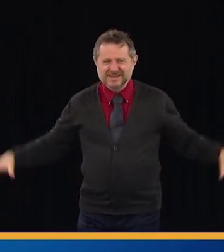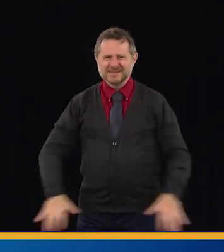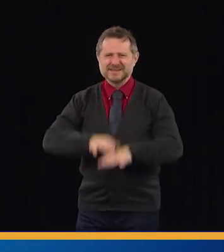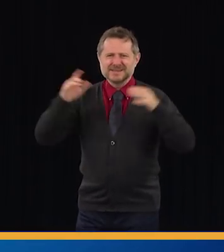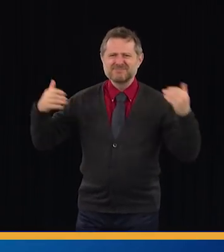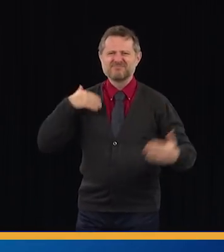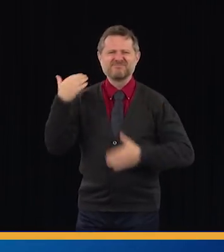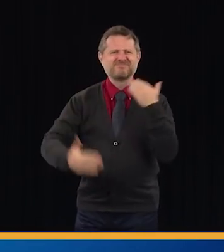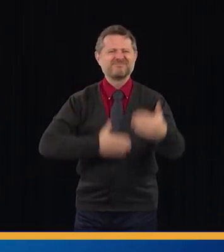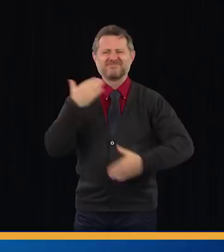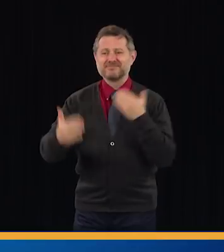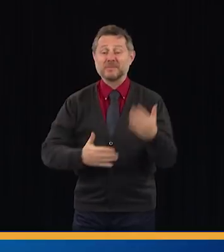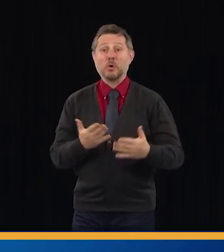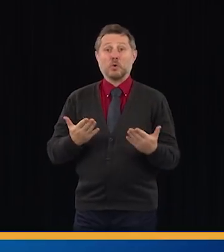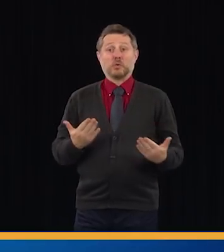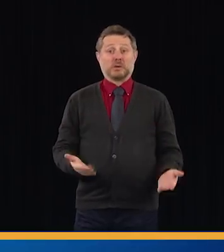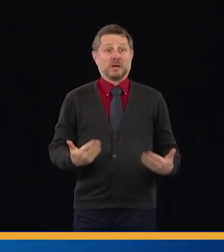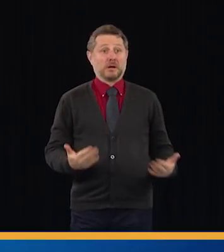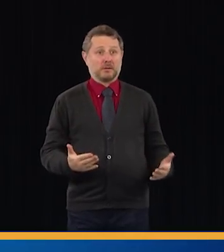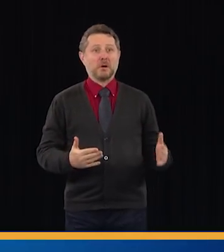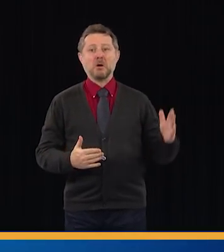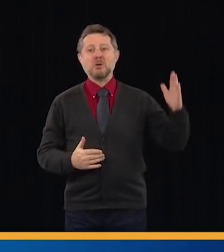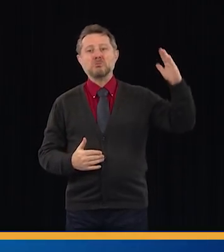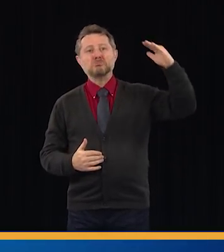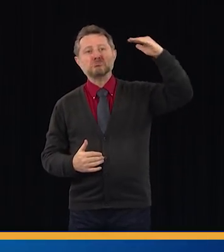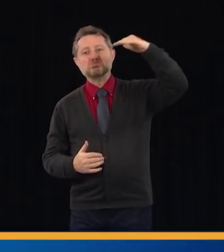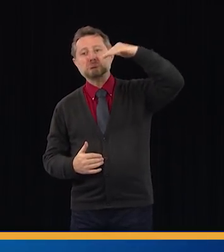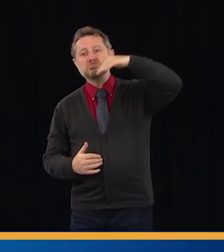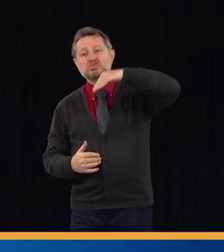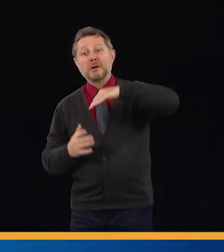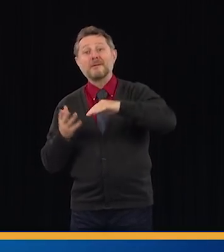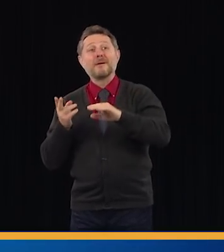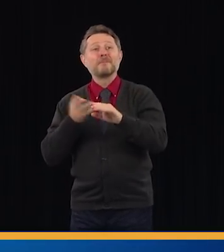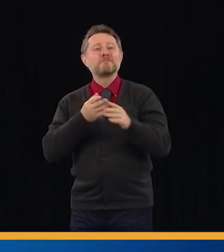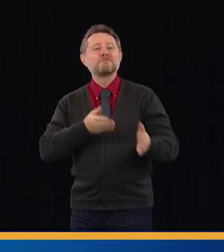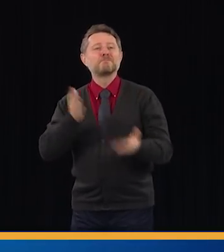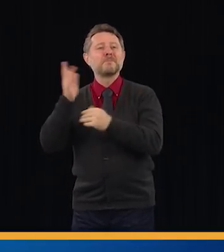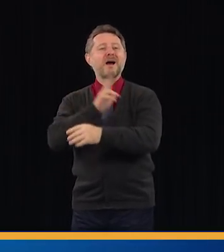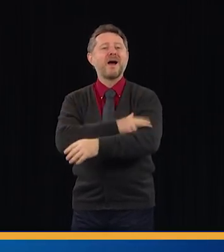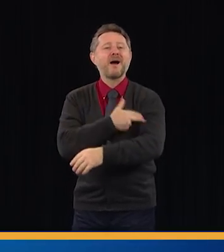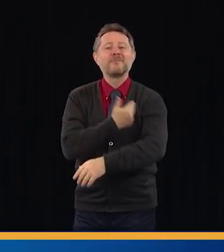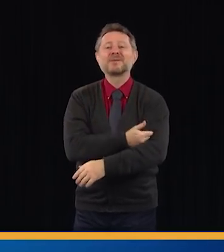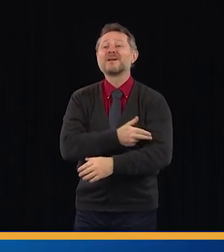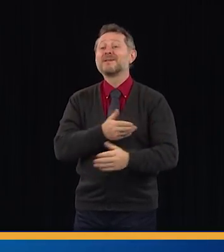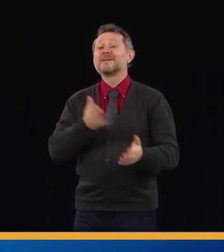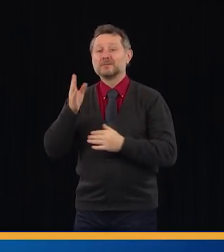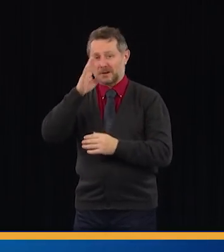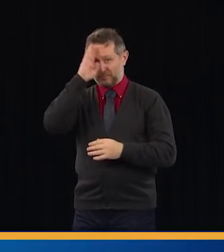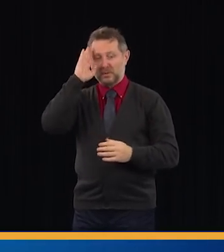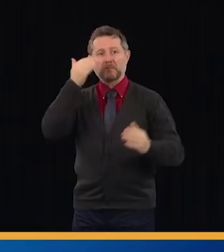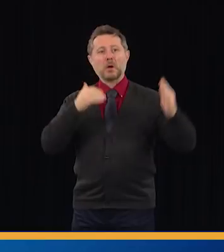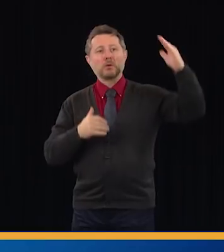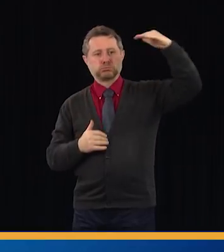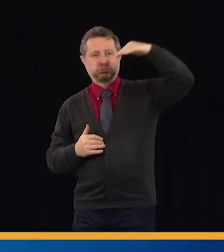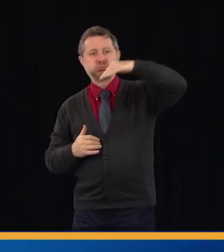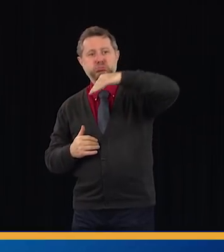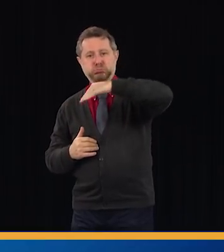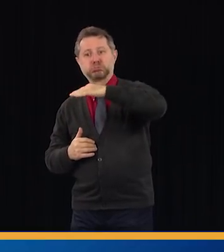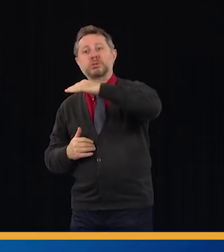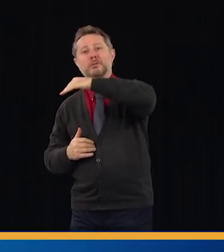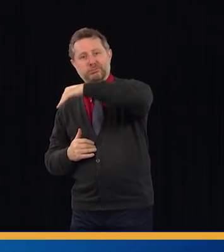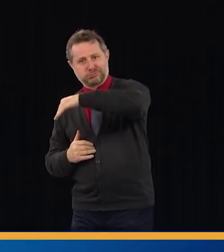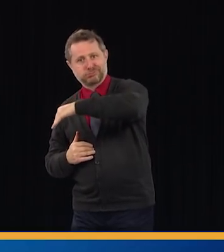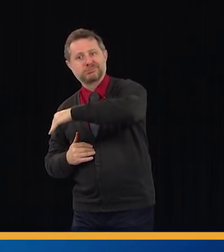it's flattening. The number of patients hospitalized is down. And again, we don't look at just